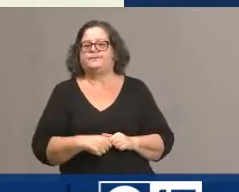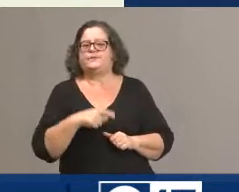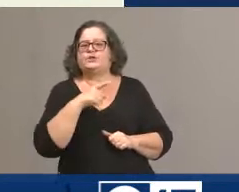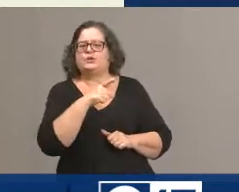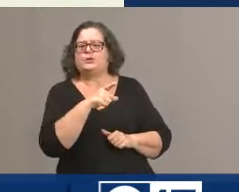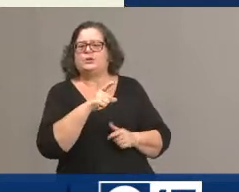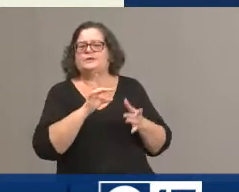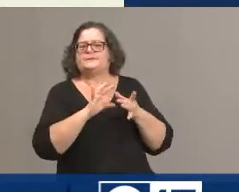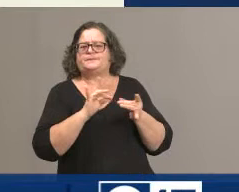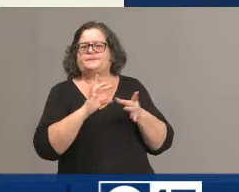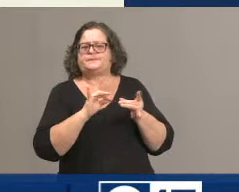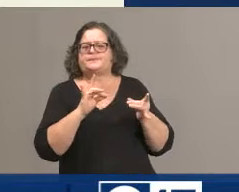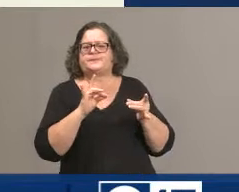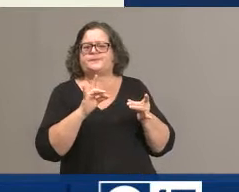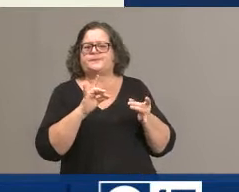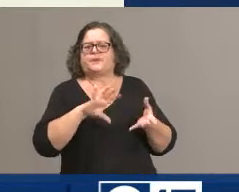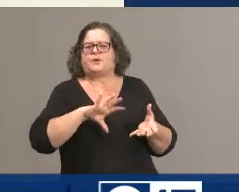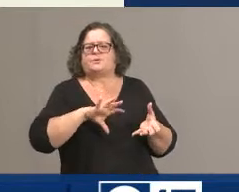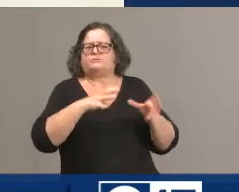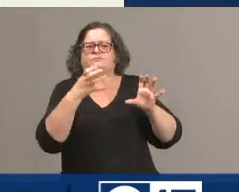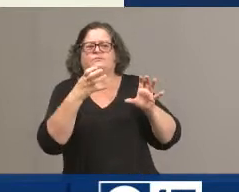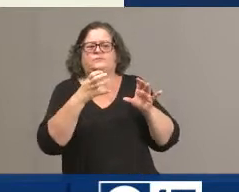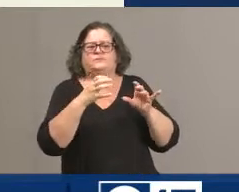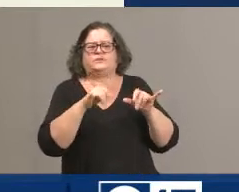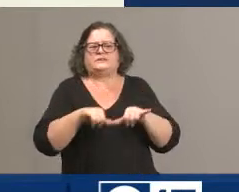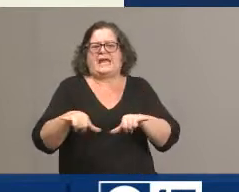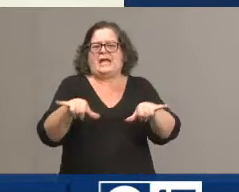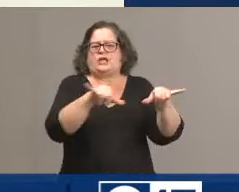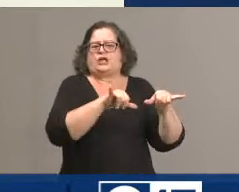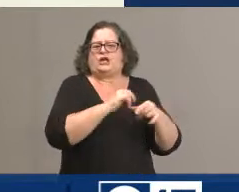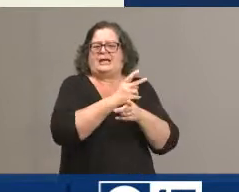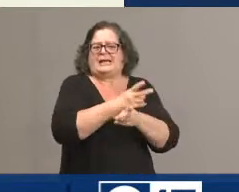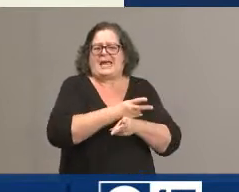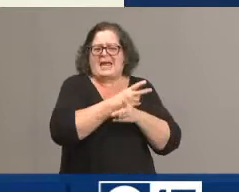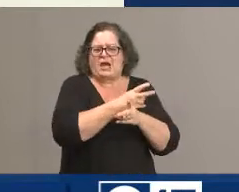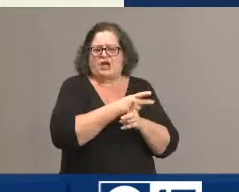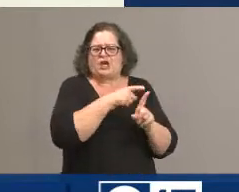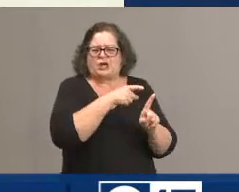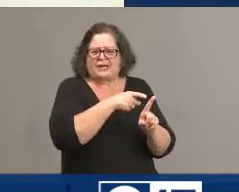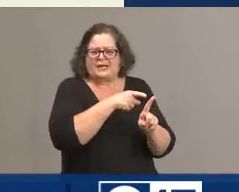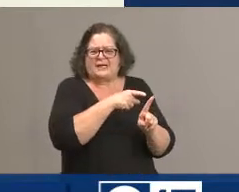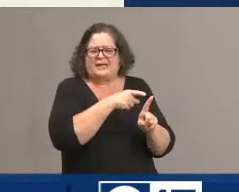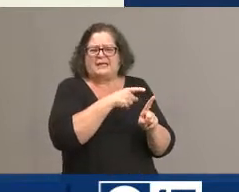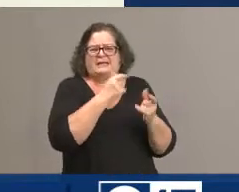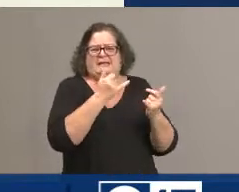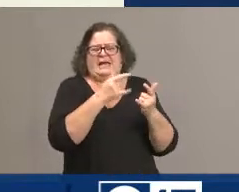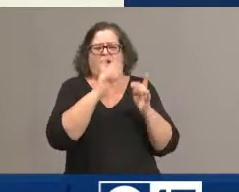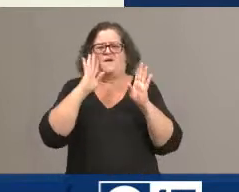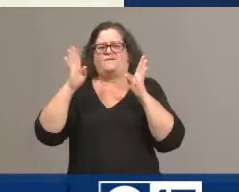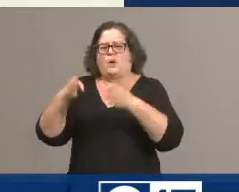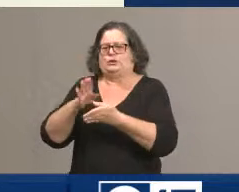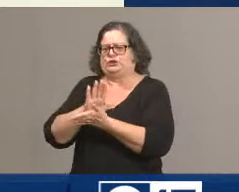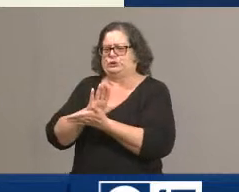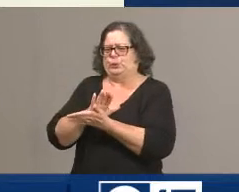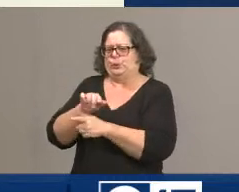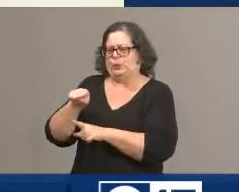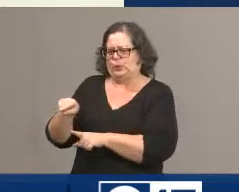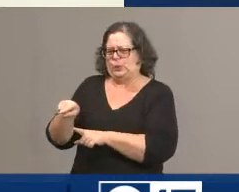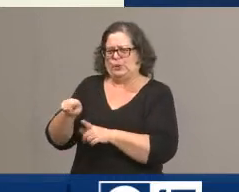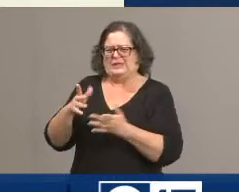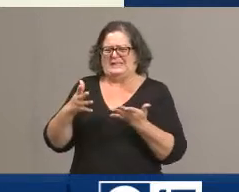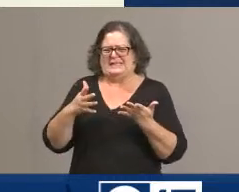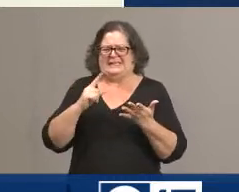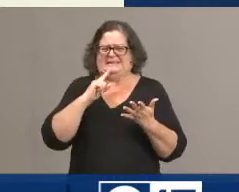executive orders today. But the crisis standard of care is a very serious situation in the hospitals where at some point in the very near